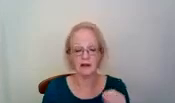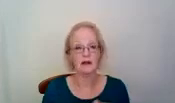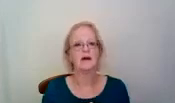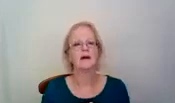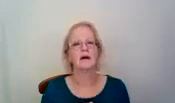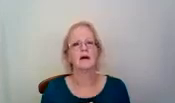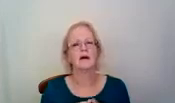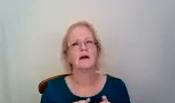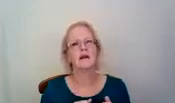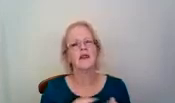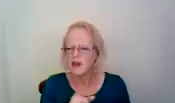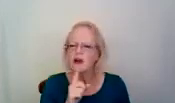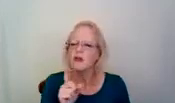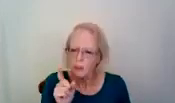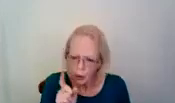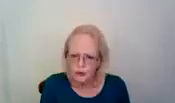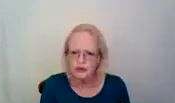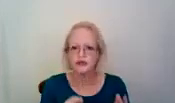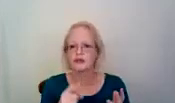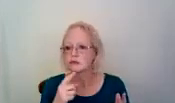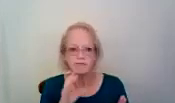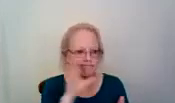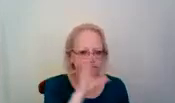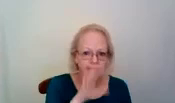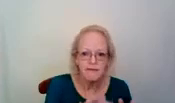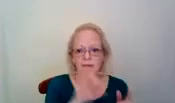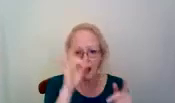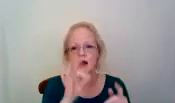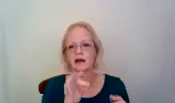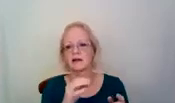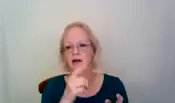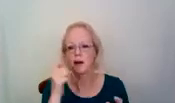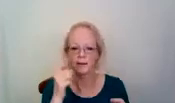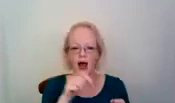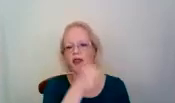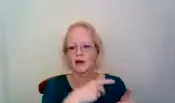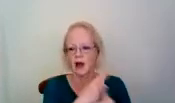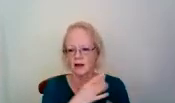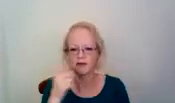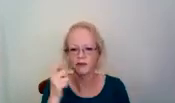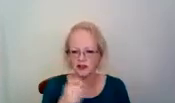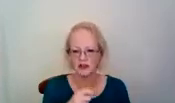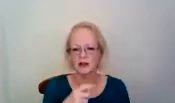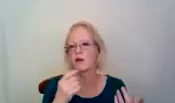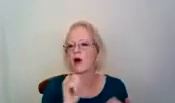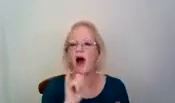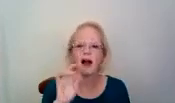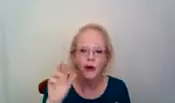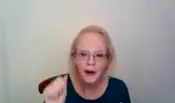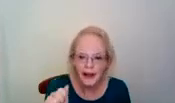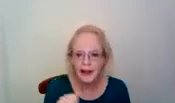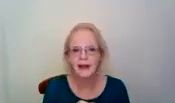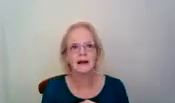to find access either to a defined contribution plan that they can save in or an IRA that they can save